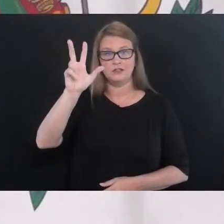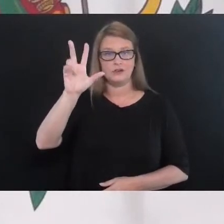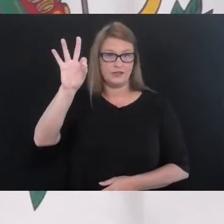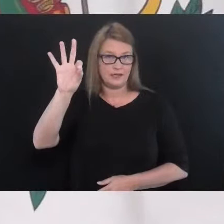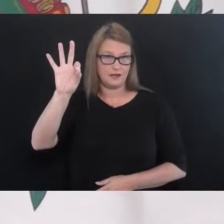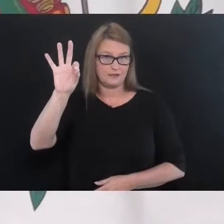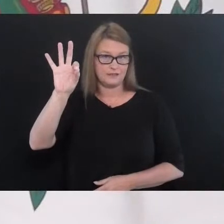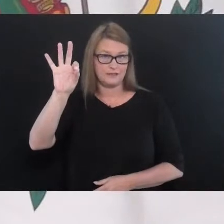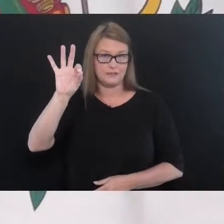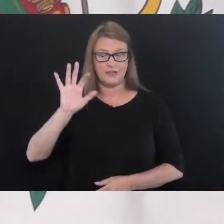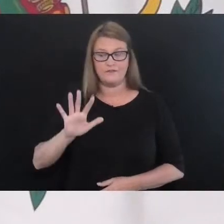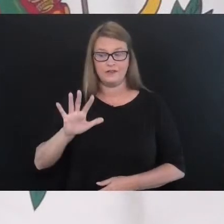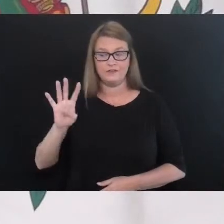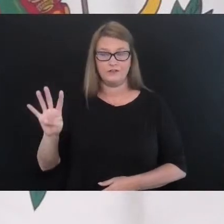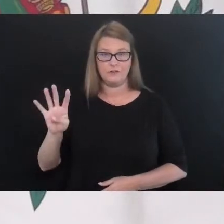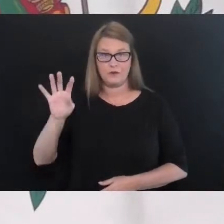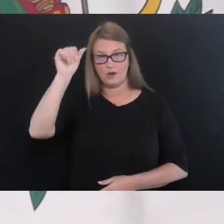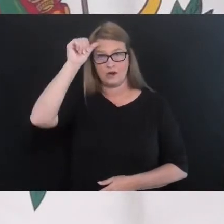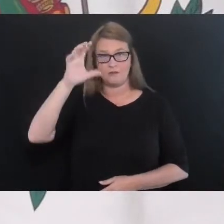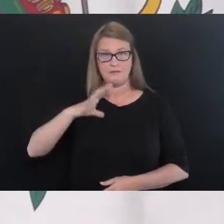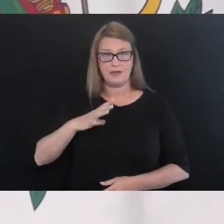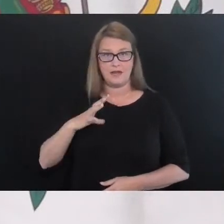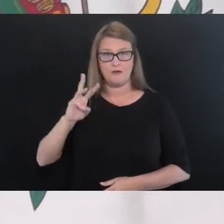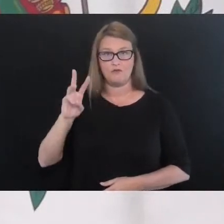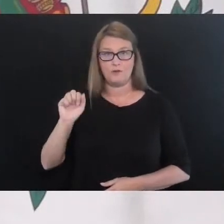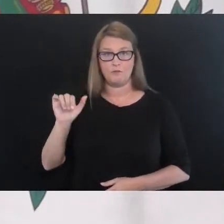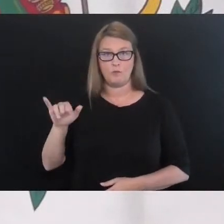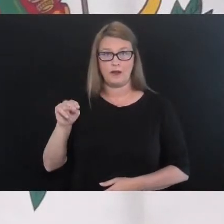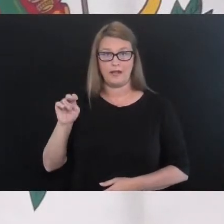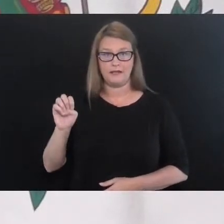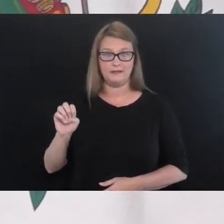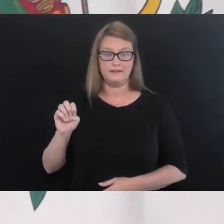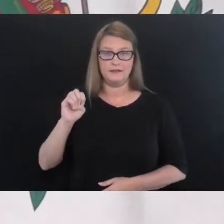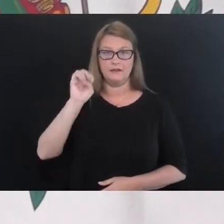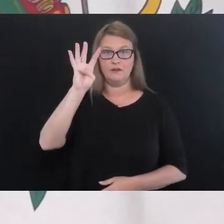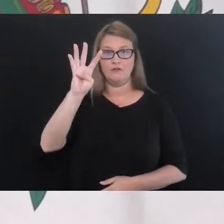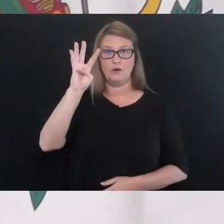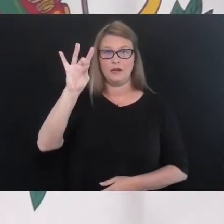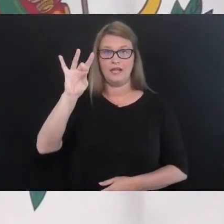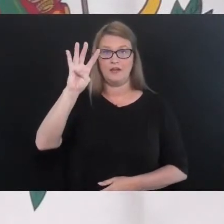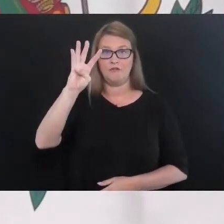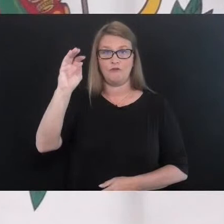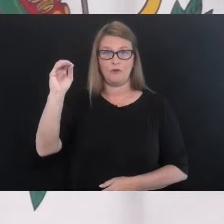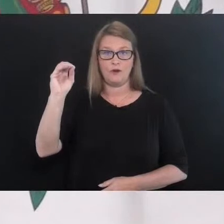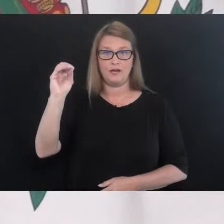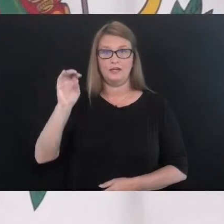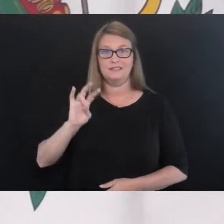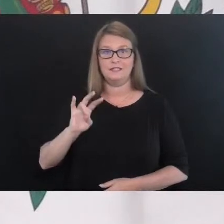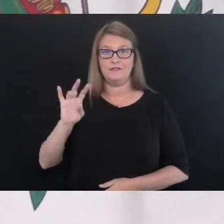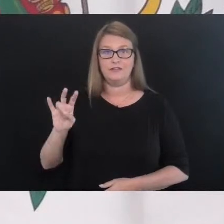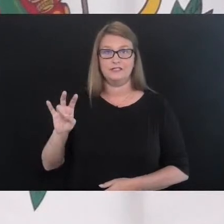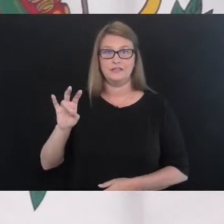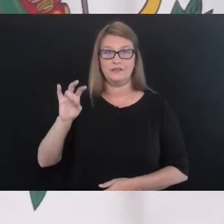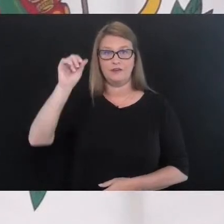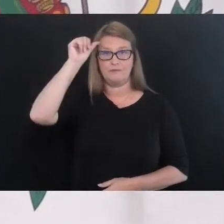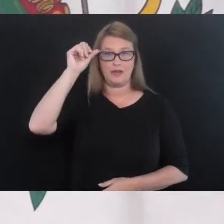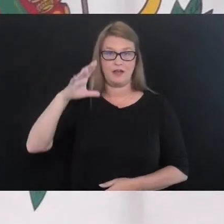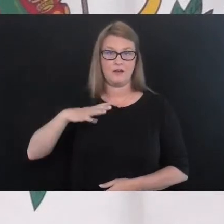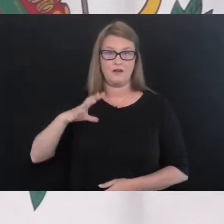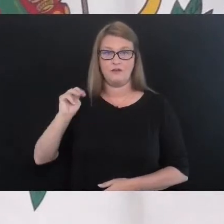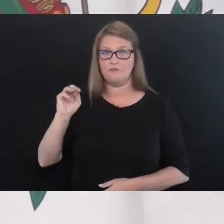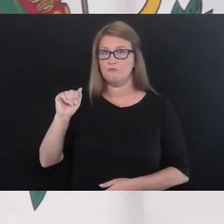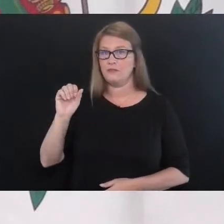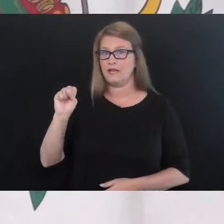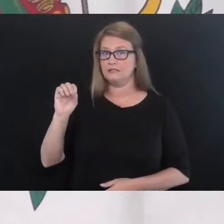4,839th death, a 54-year-old male from Wayne County. The 4,840th death, a 77-year-old male from